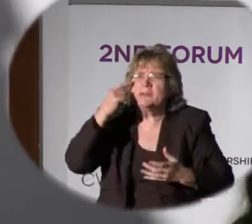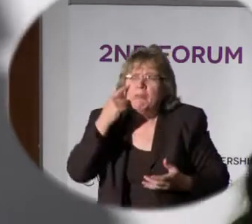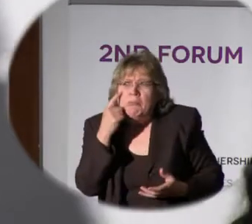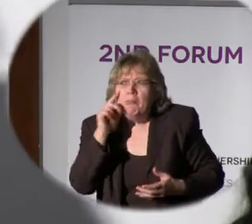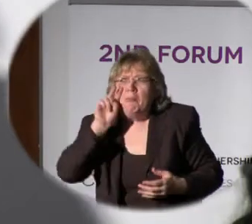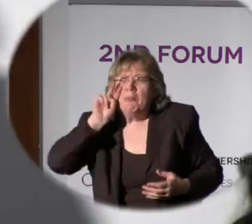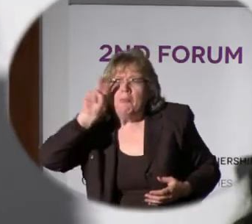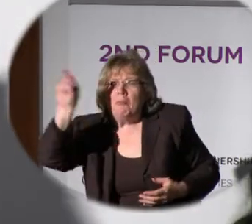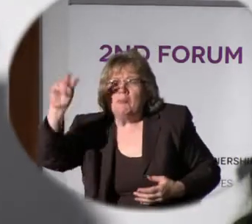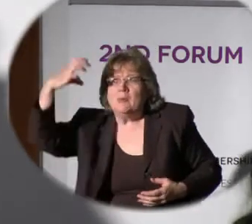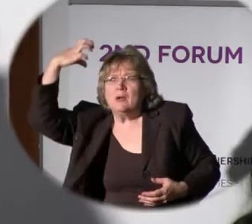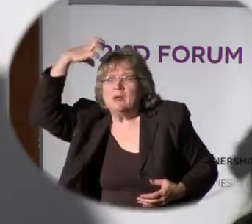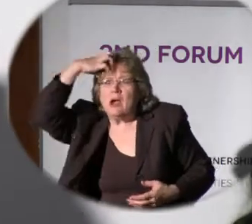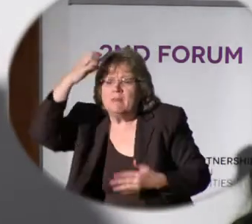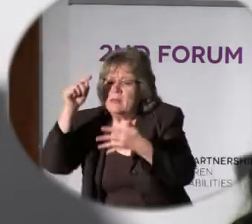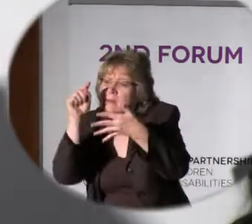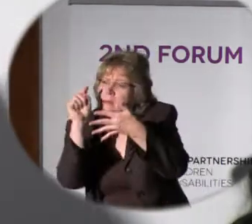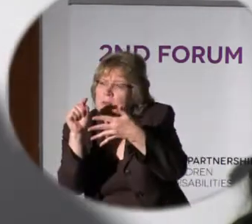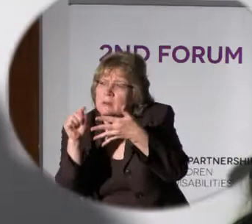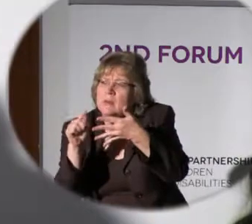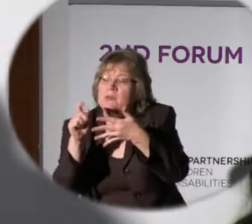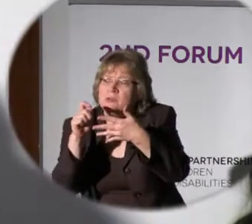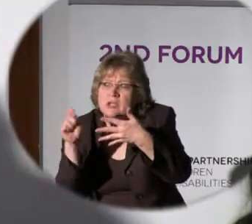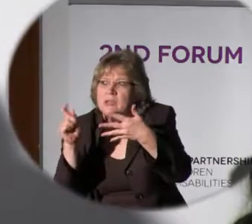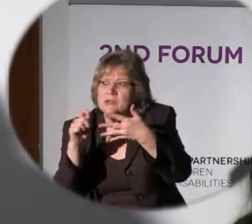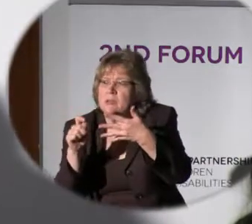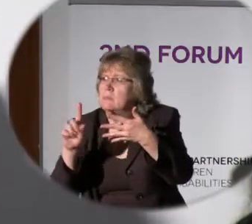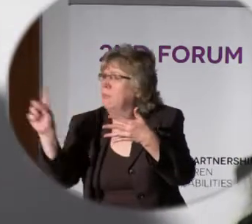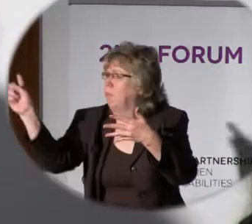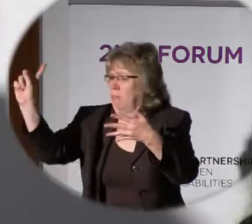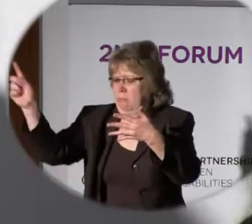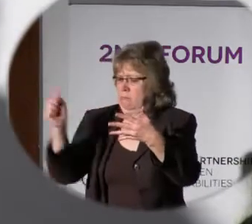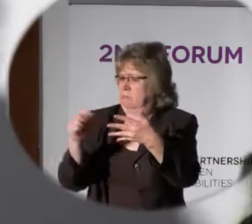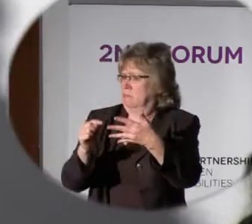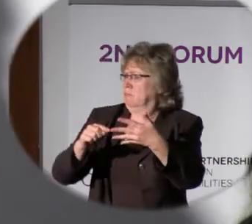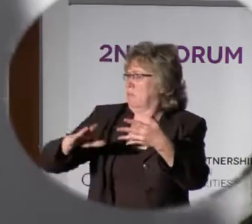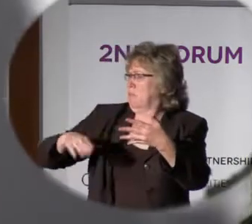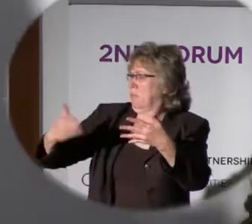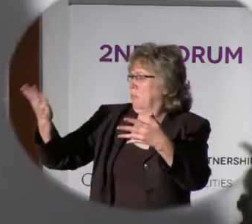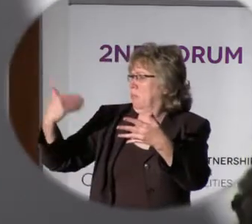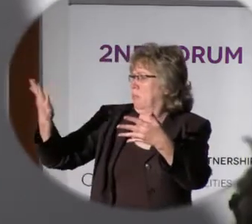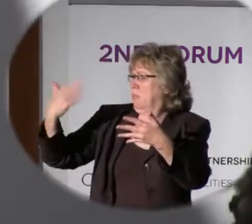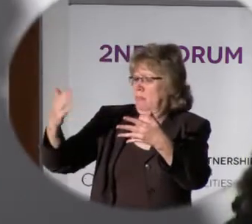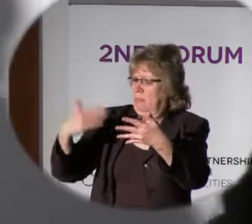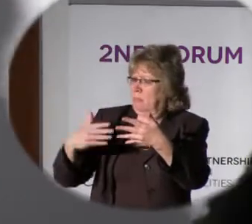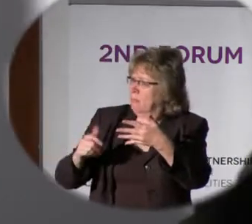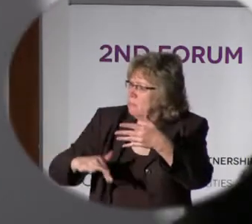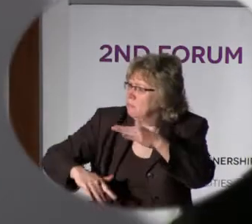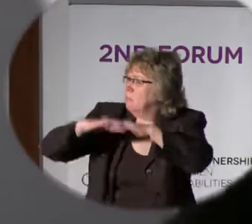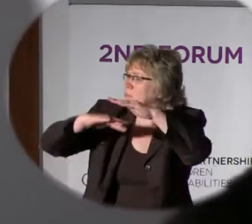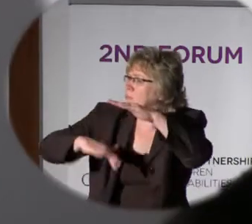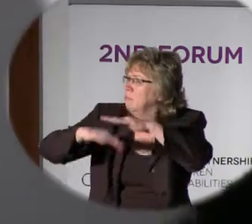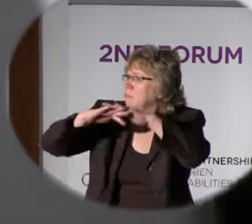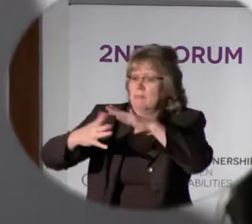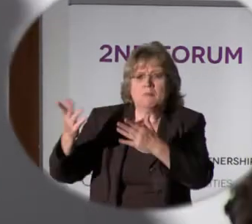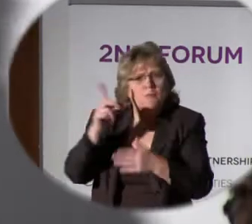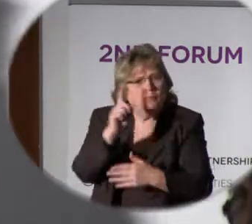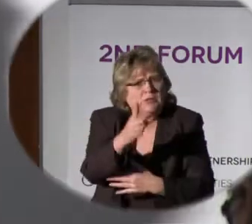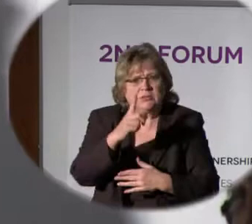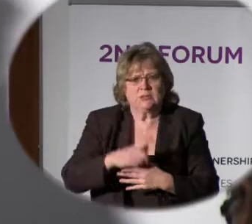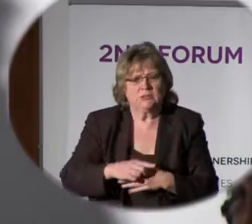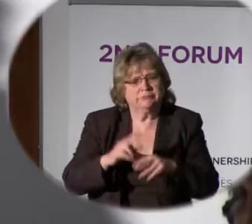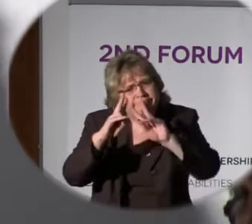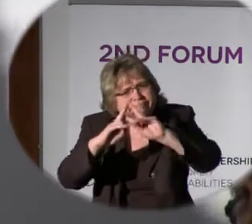Second, indeed, a new approach is needed, an approach that recognizes human rights, not